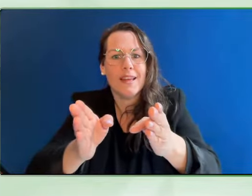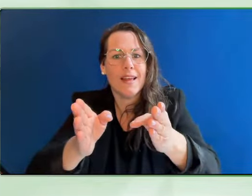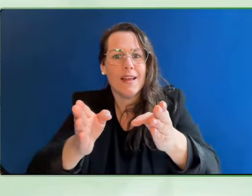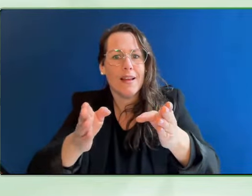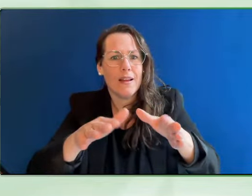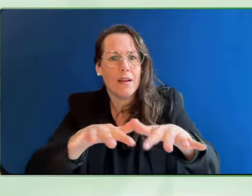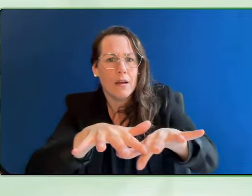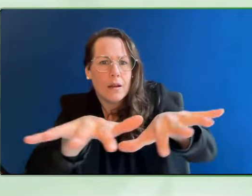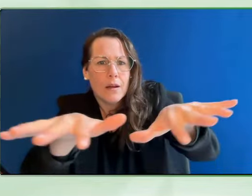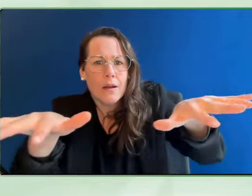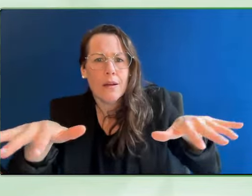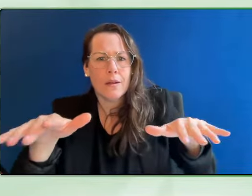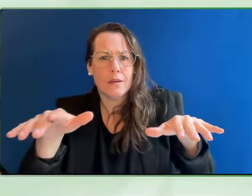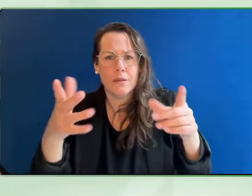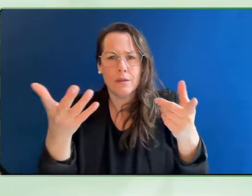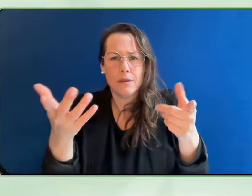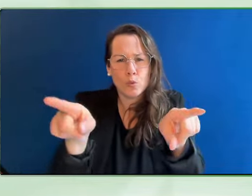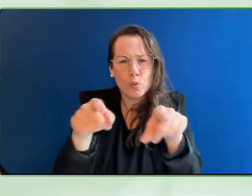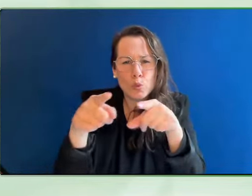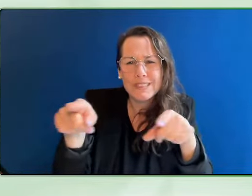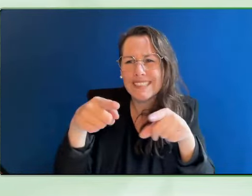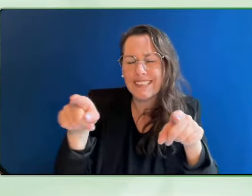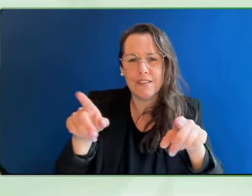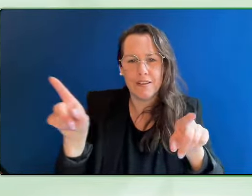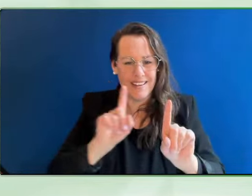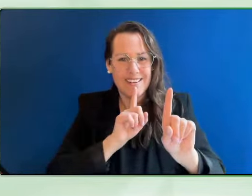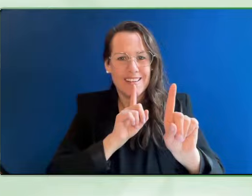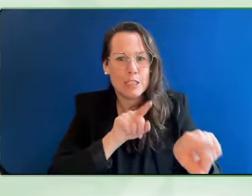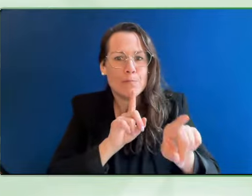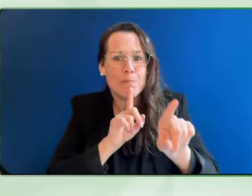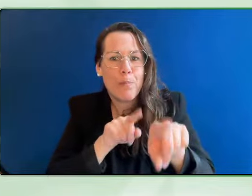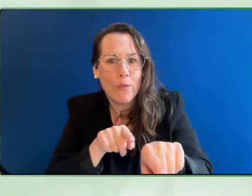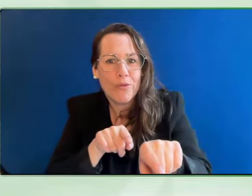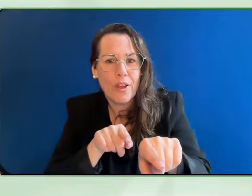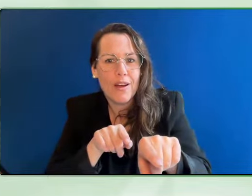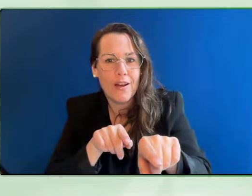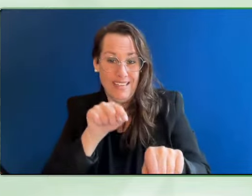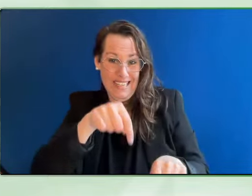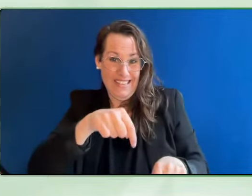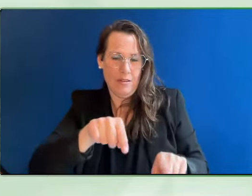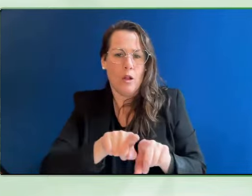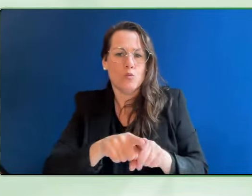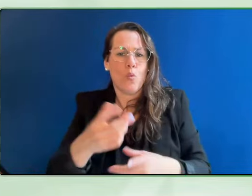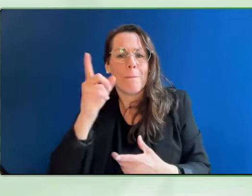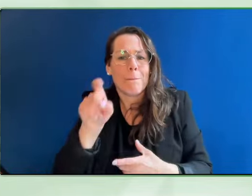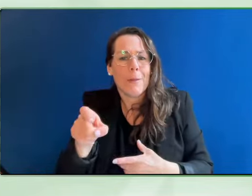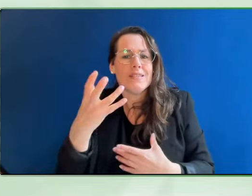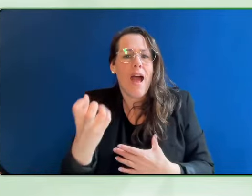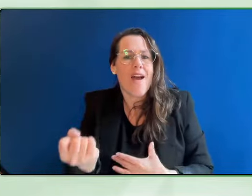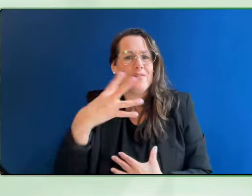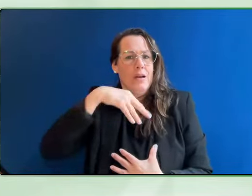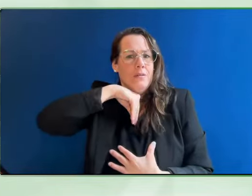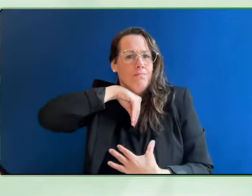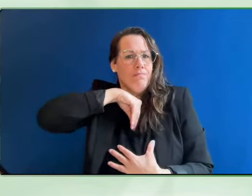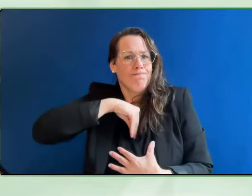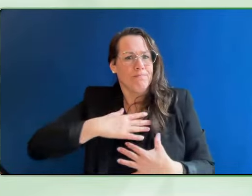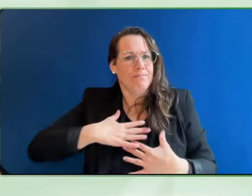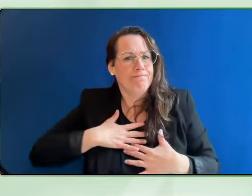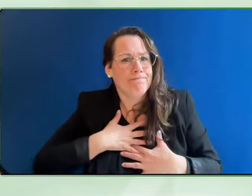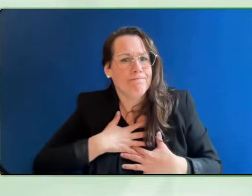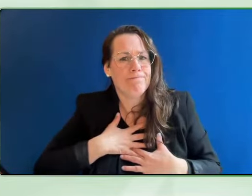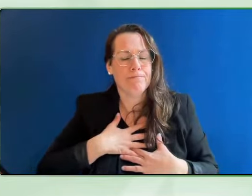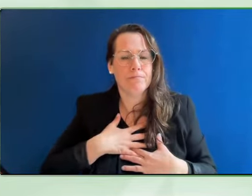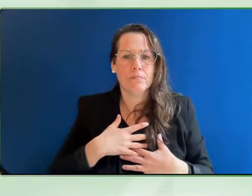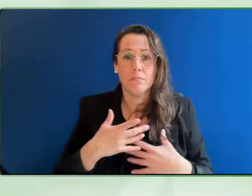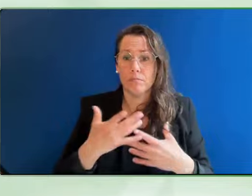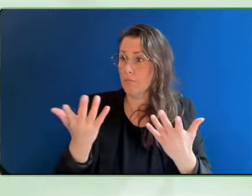a therapeutical way, it just gives a lot of value. And